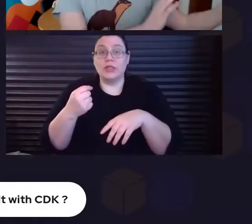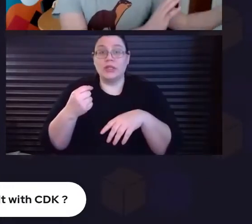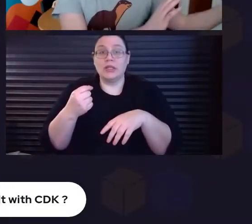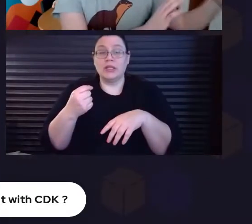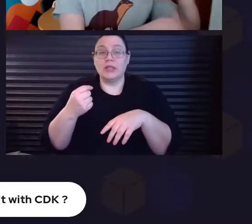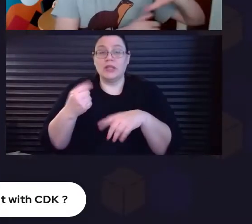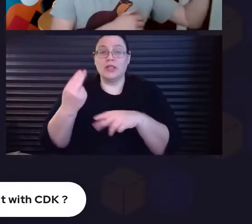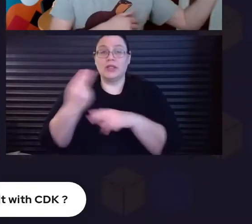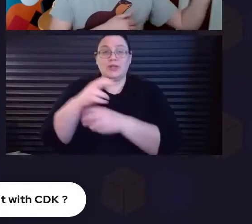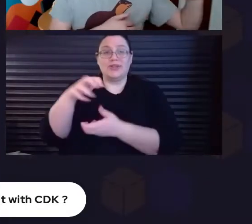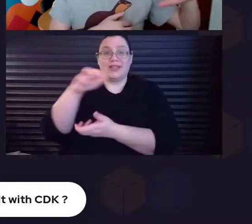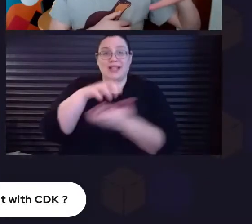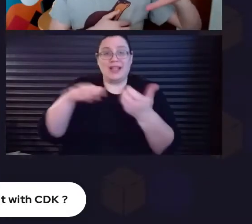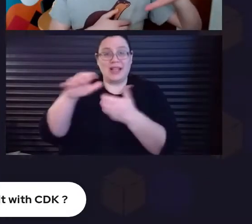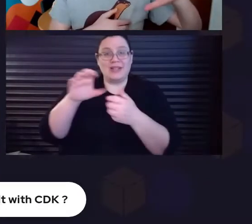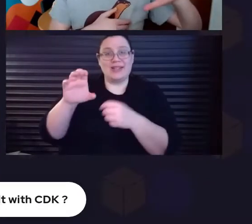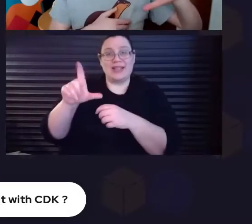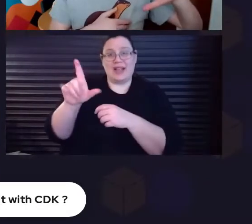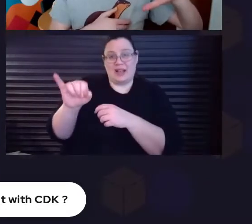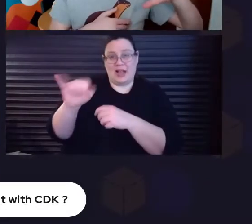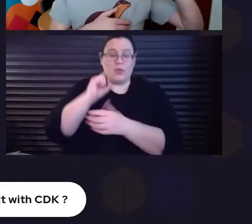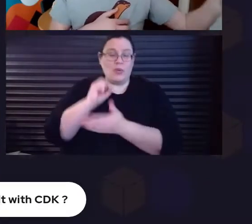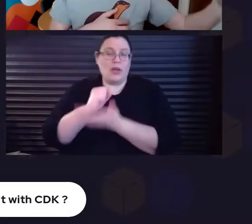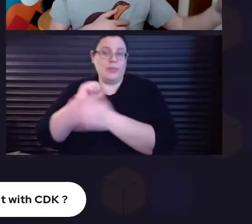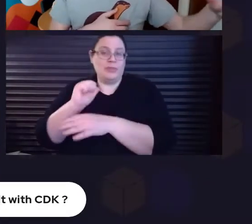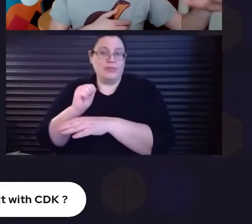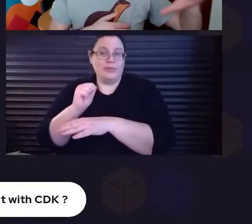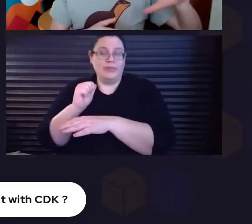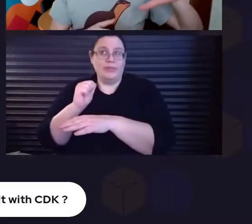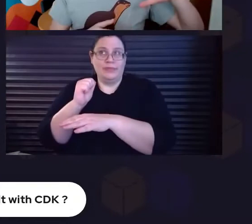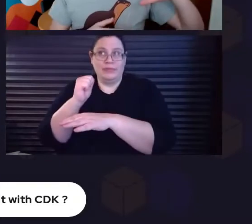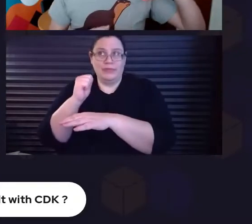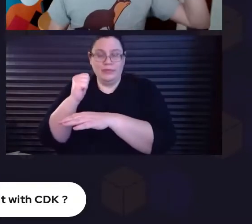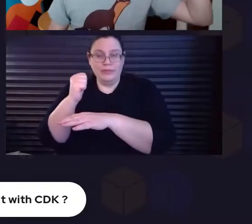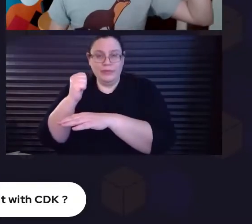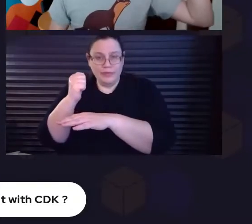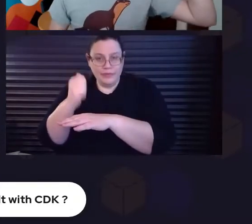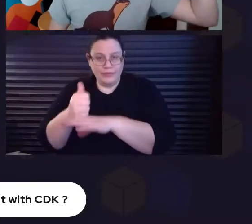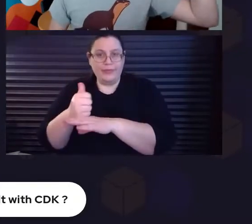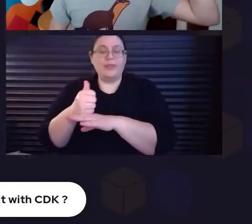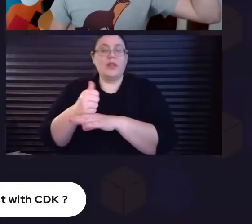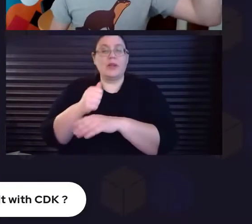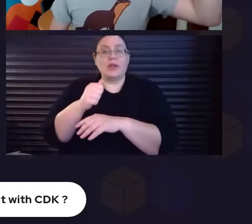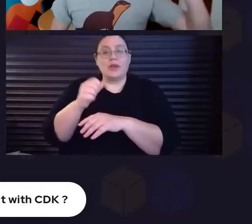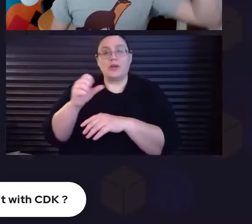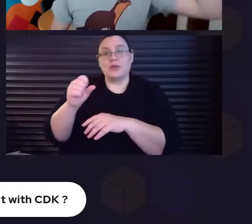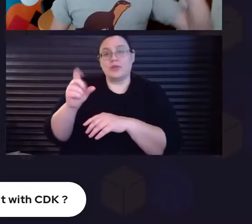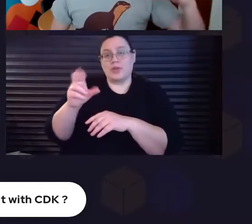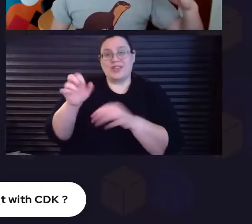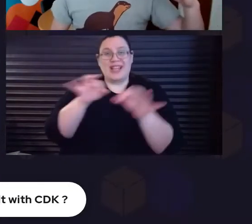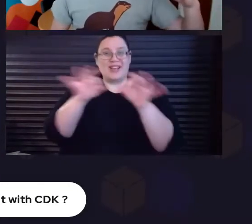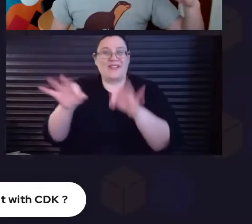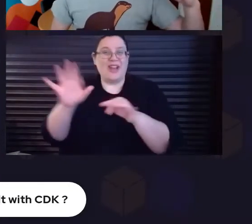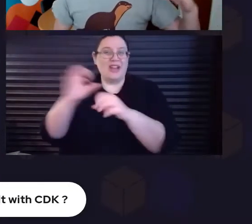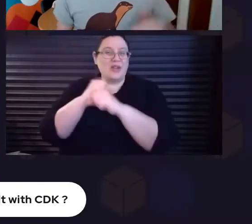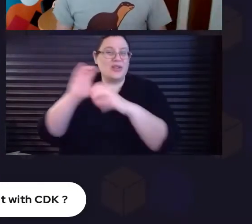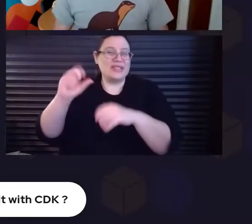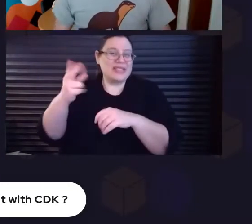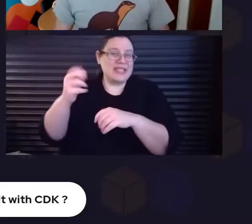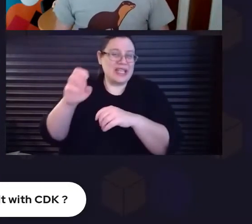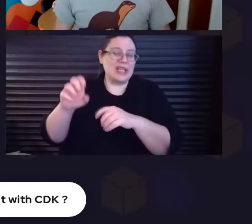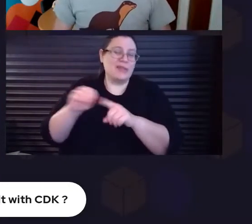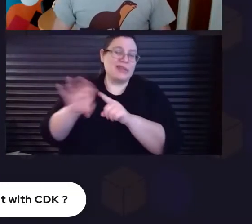CloudFormation CLI that will help you set up your private resource type and define your schema and how it will interact with